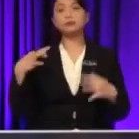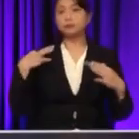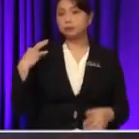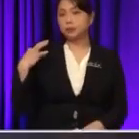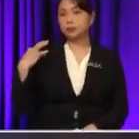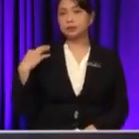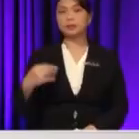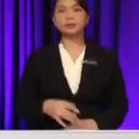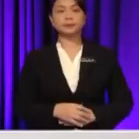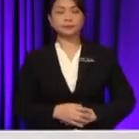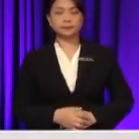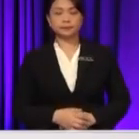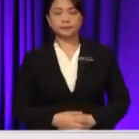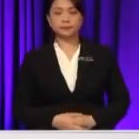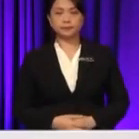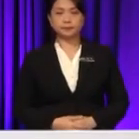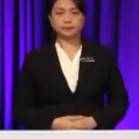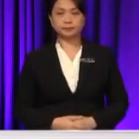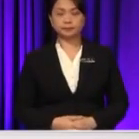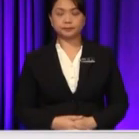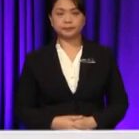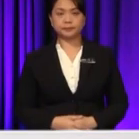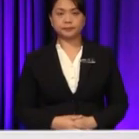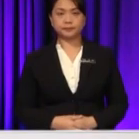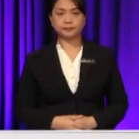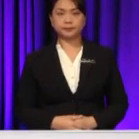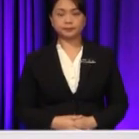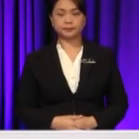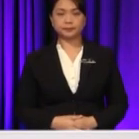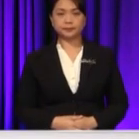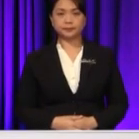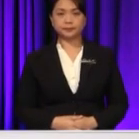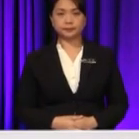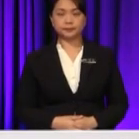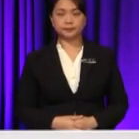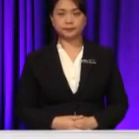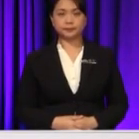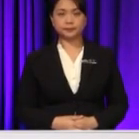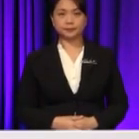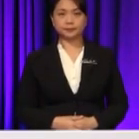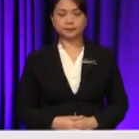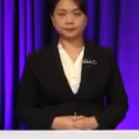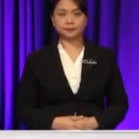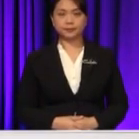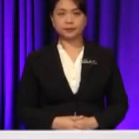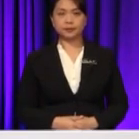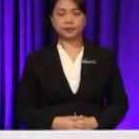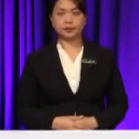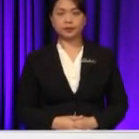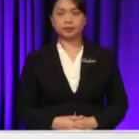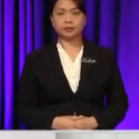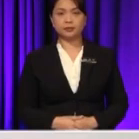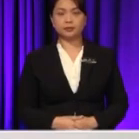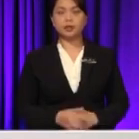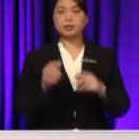right, who wants to go first and set the bar? Okay, Razif. All mm-hmm. right, Razif. Okay, so the pink one is the given phrase. So you